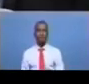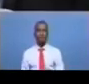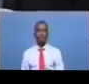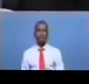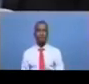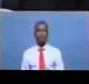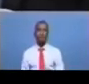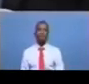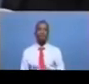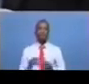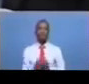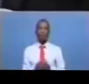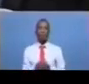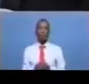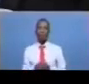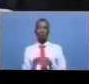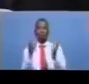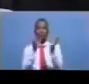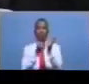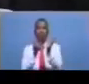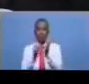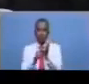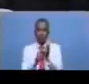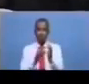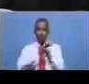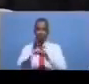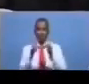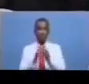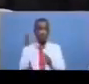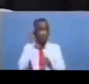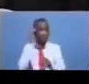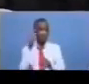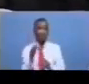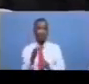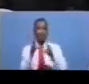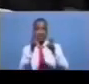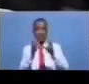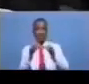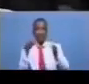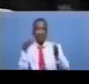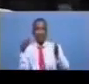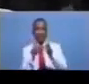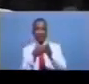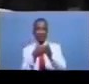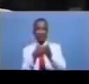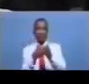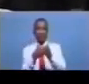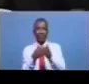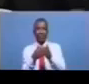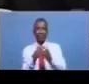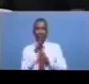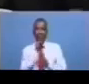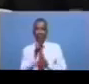There are reports in sections of the media of a contempt case against the lead spokesperson for the team.